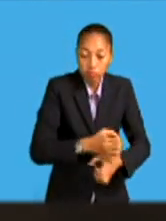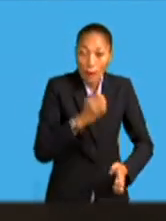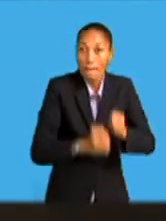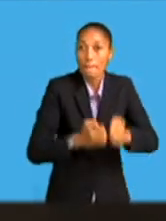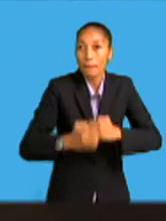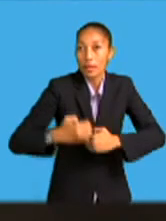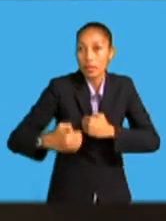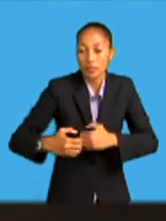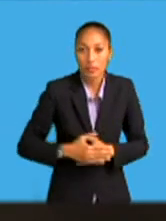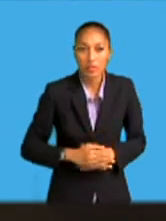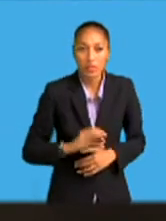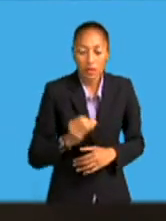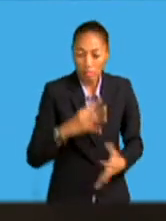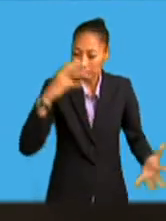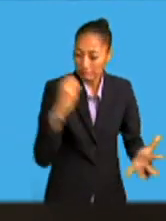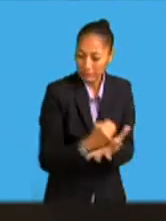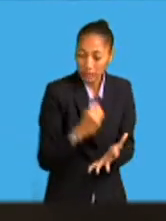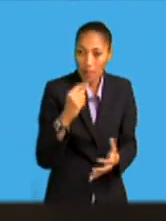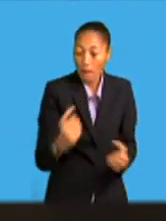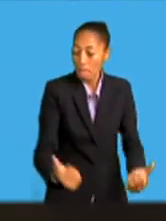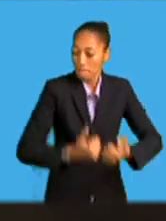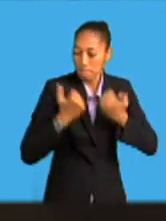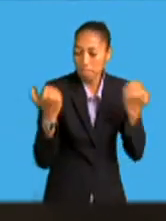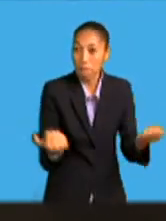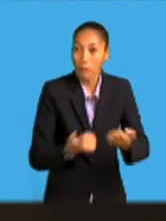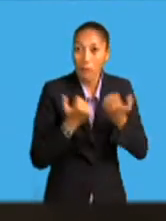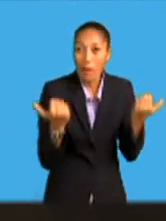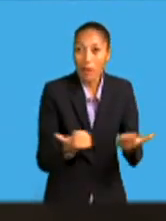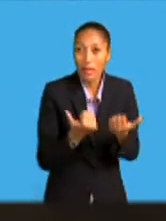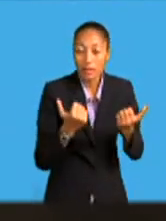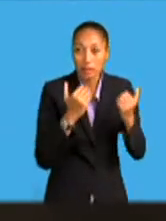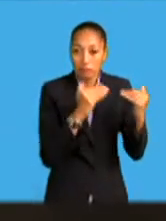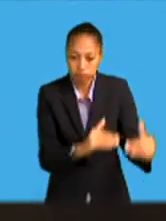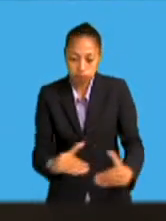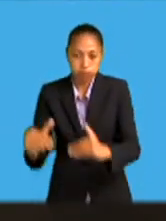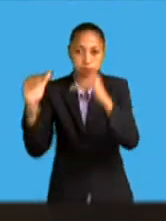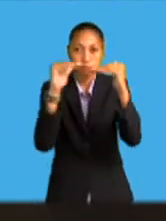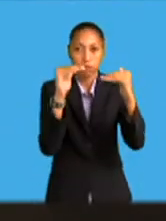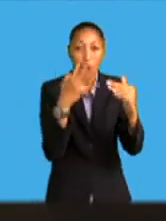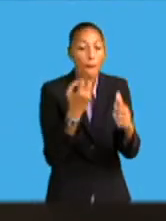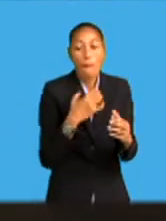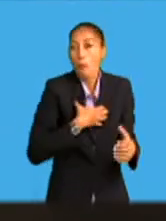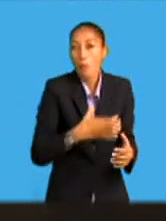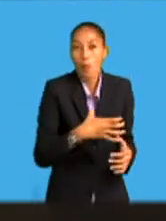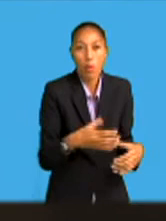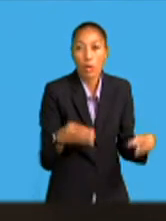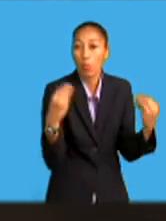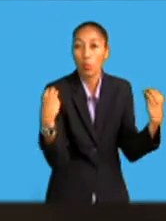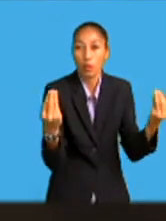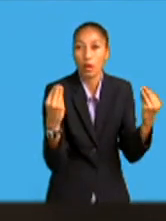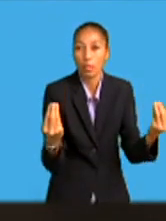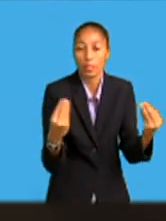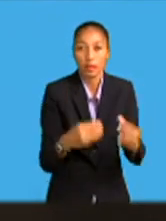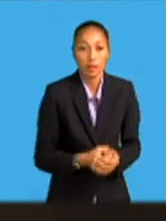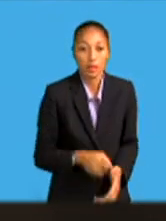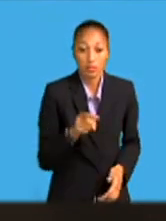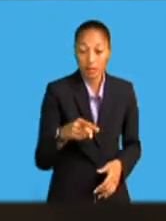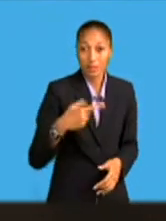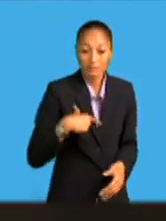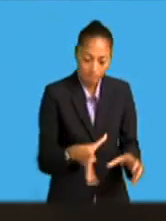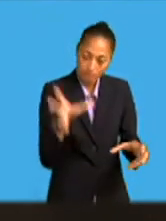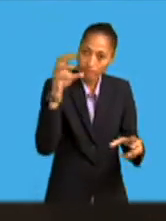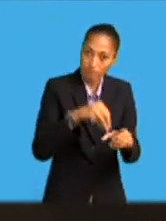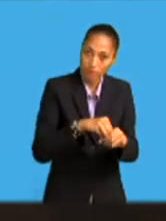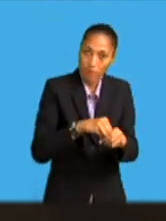pine to ensure maximum utilization and promotion of value-added products. This is part of the